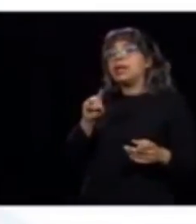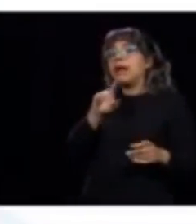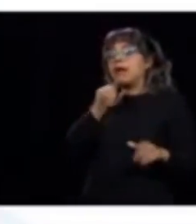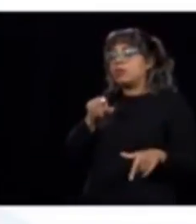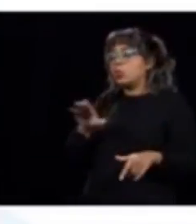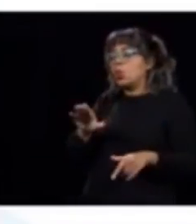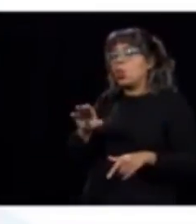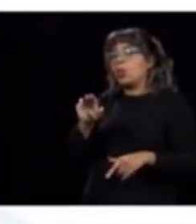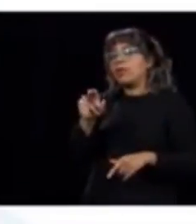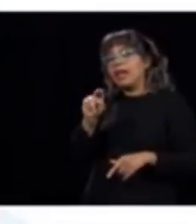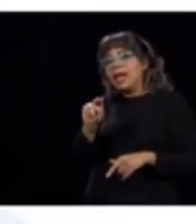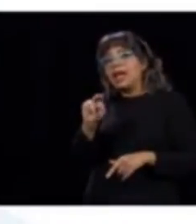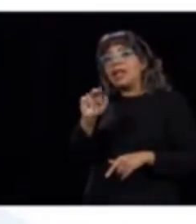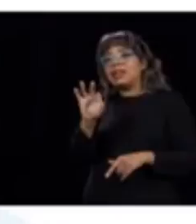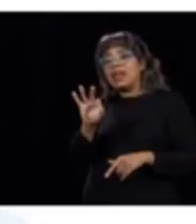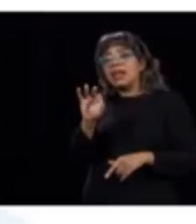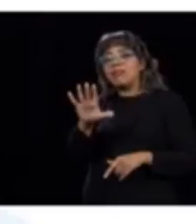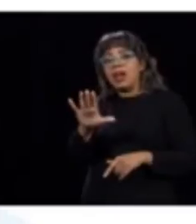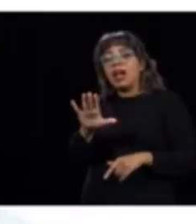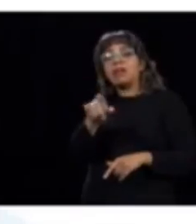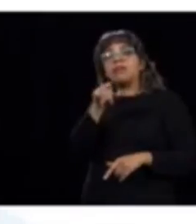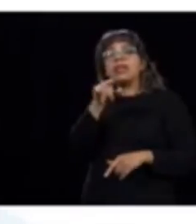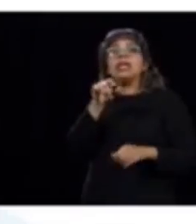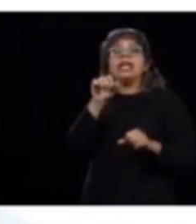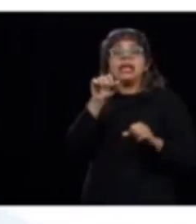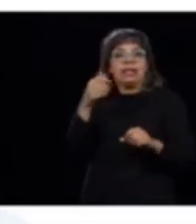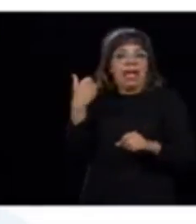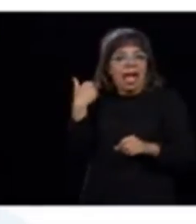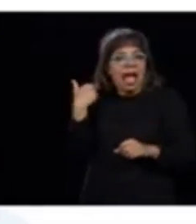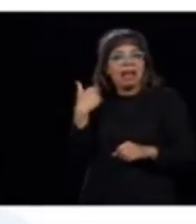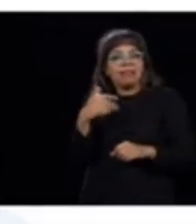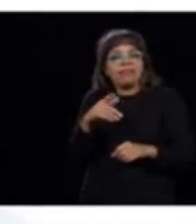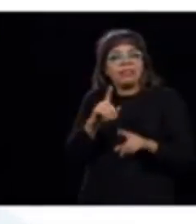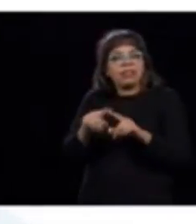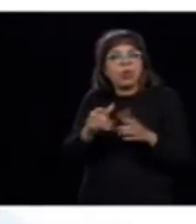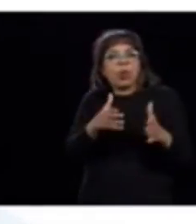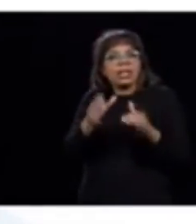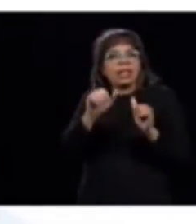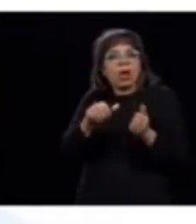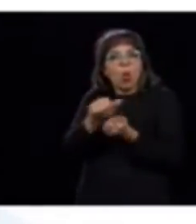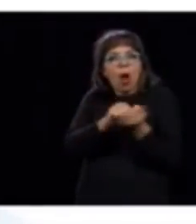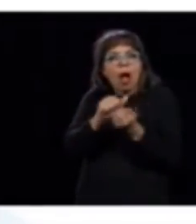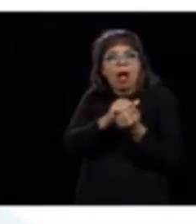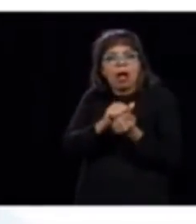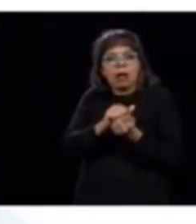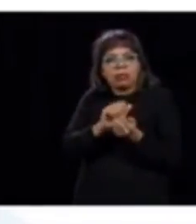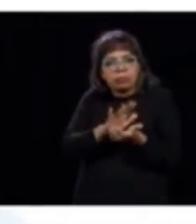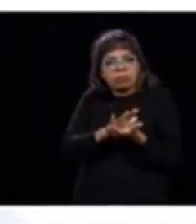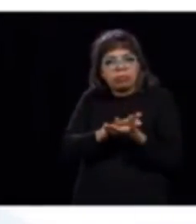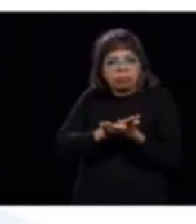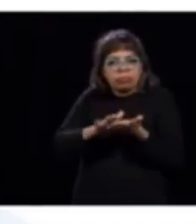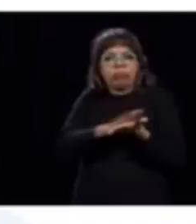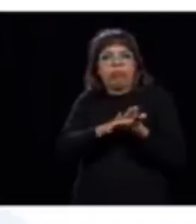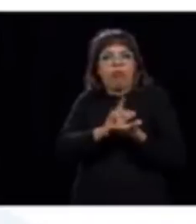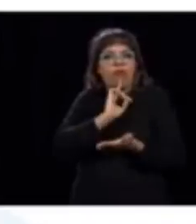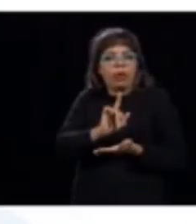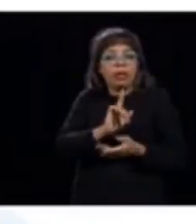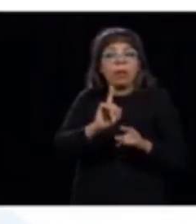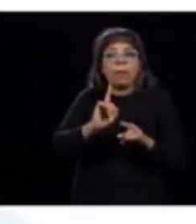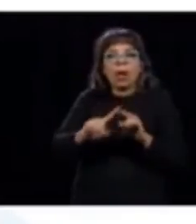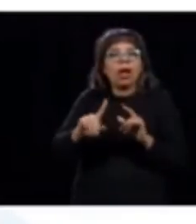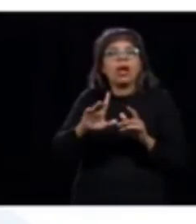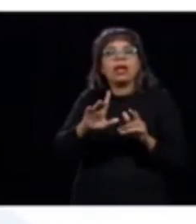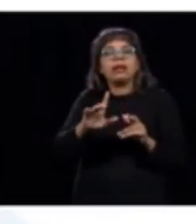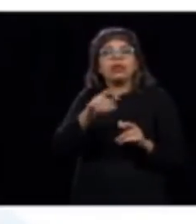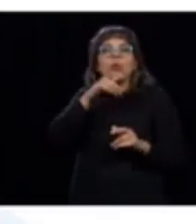them so they can reuse it when it's disinfected but otherwise we have the equipment now to